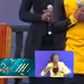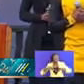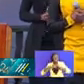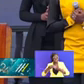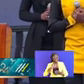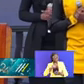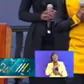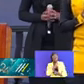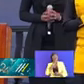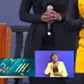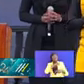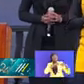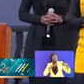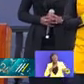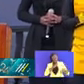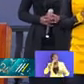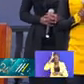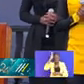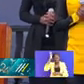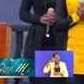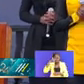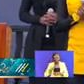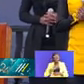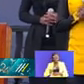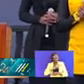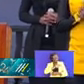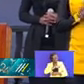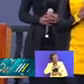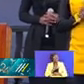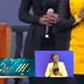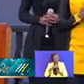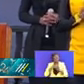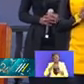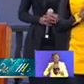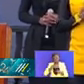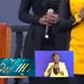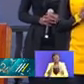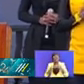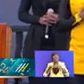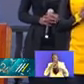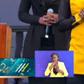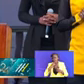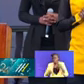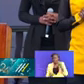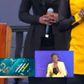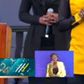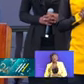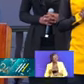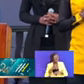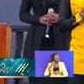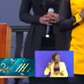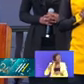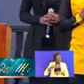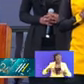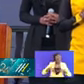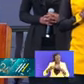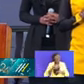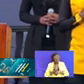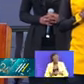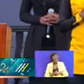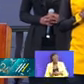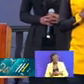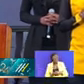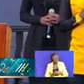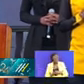given him the heart of a father he's patient to see men grow he called me and told me I'll give you an